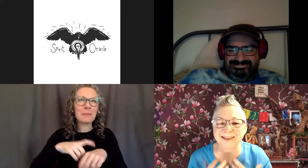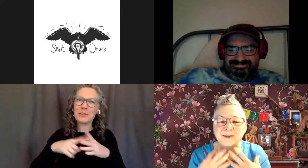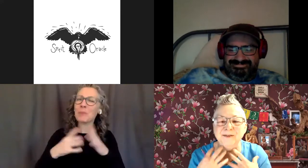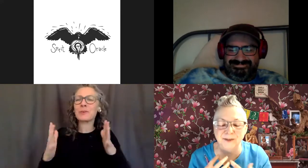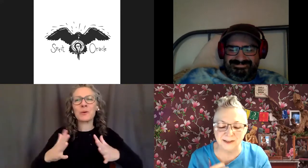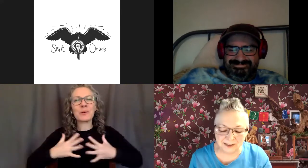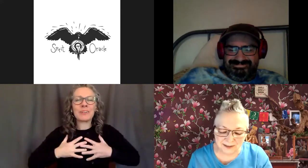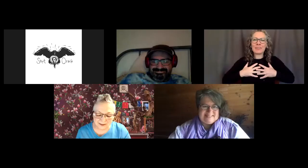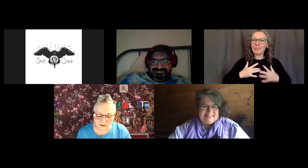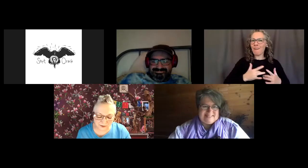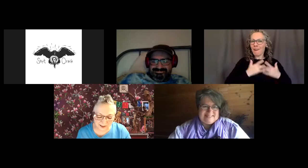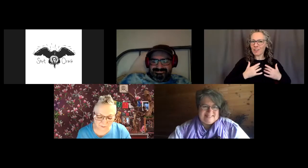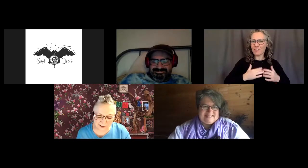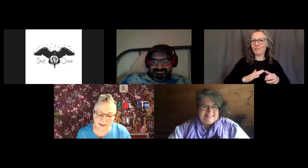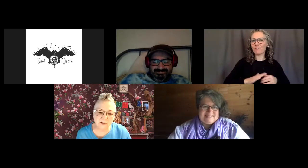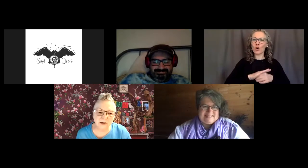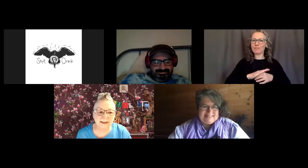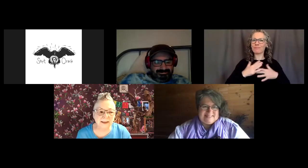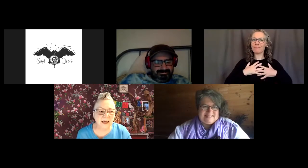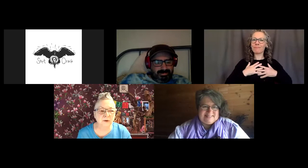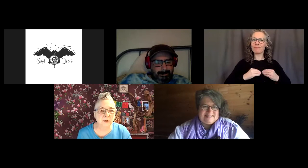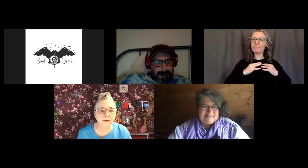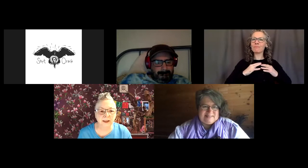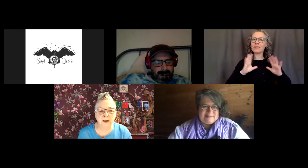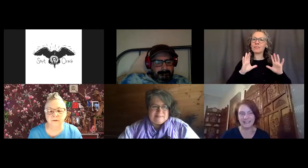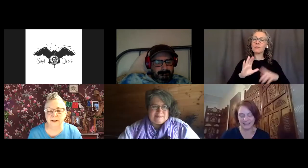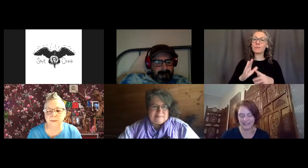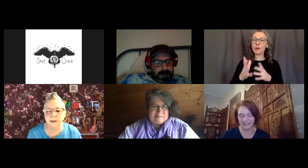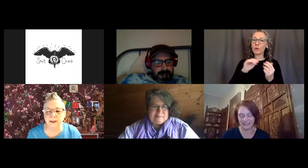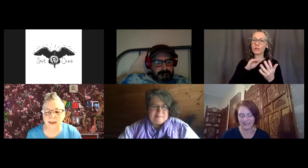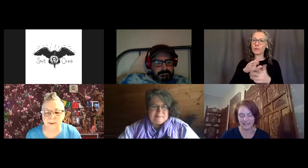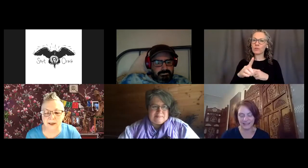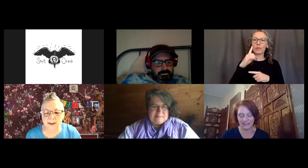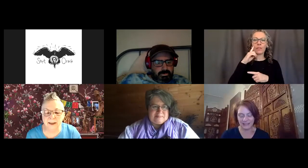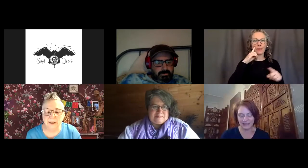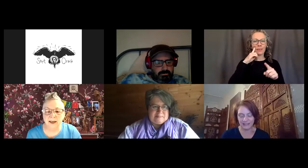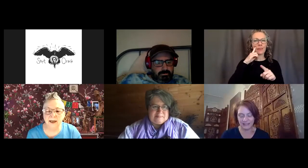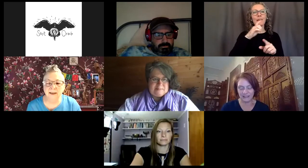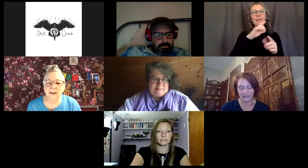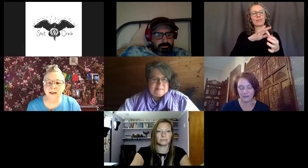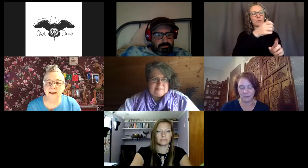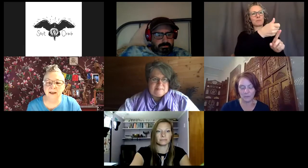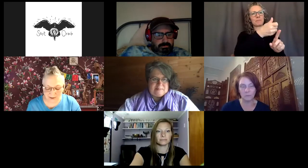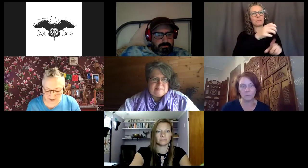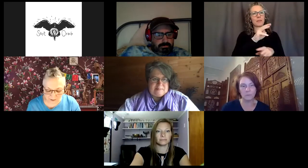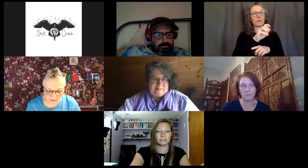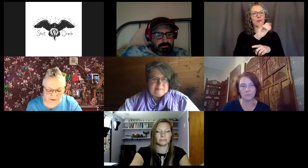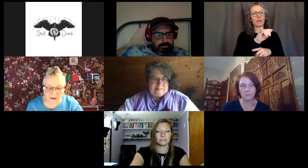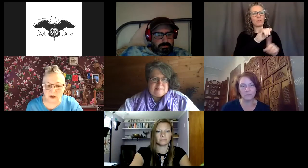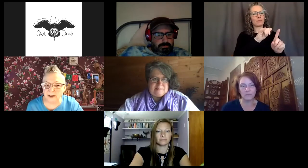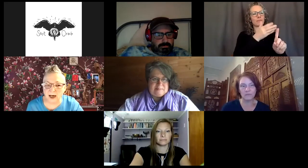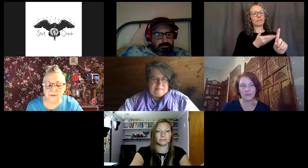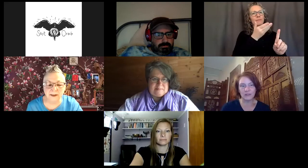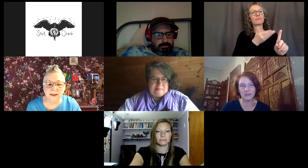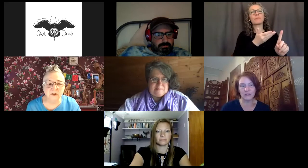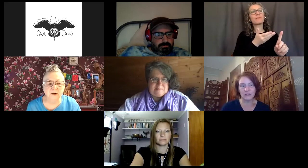My heart is so full. So I wanted to address that you are thinking of the spirit as Mary. And I personally